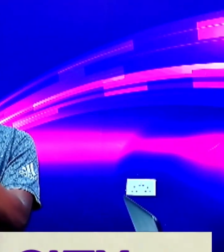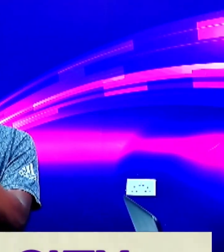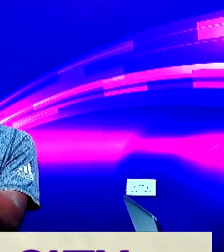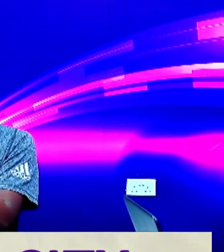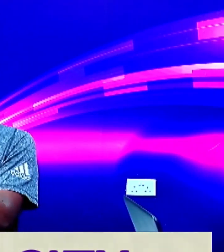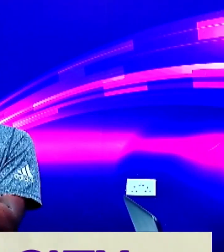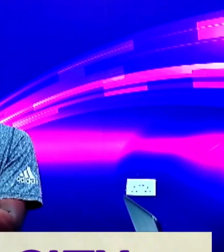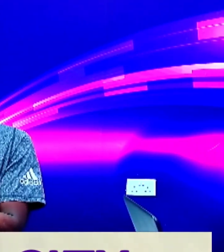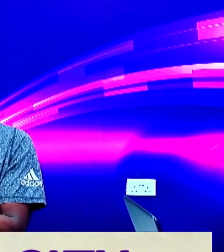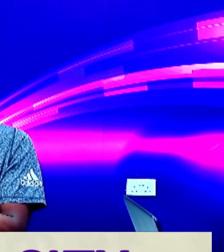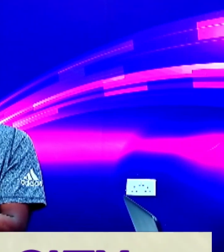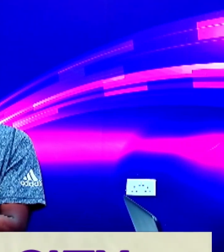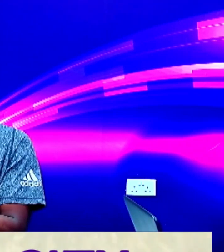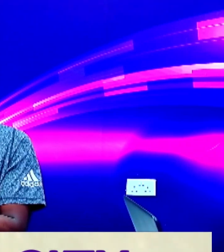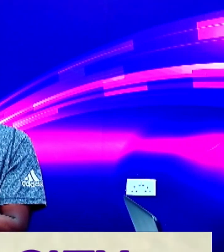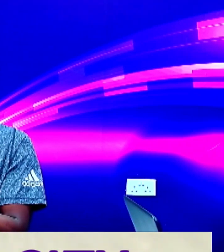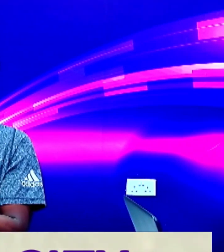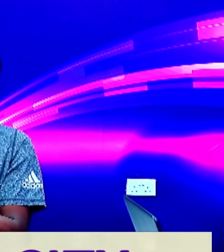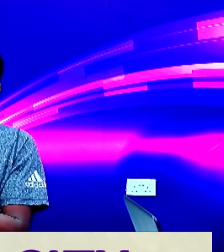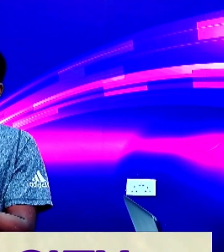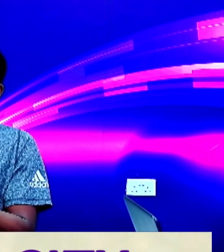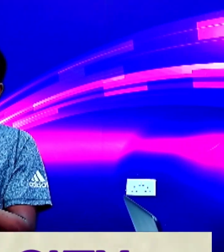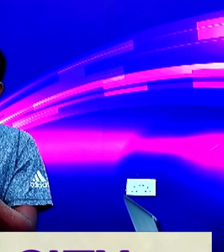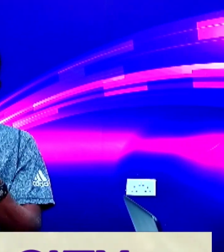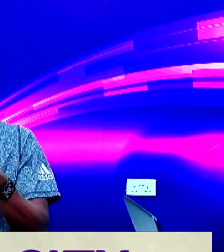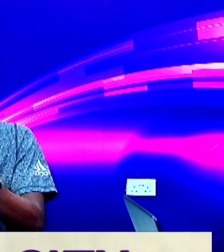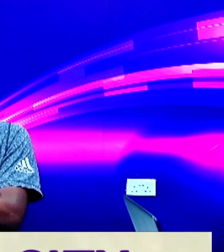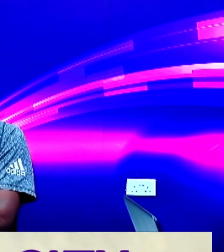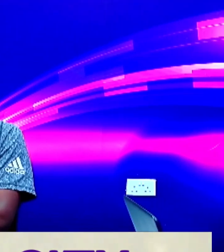I'm telling you, Arsenal and Man U.